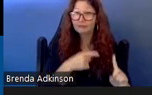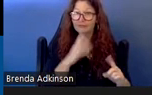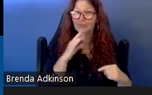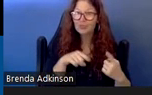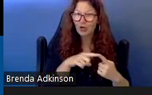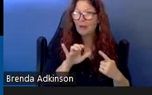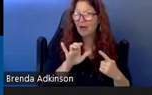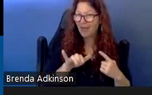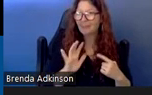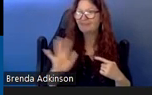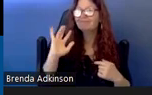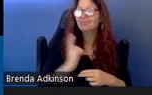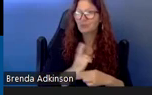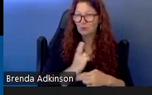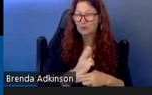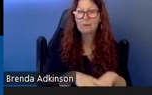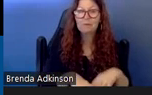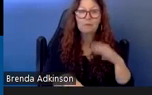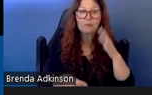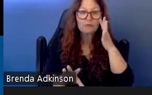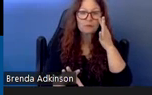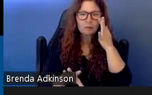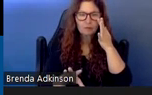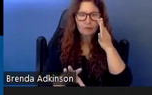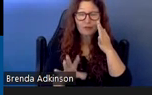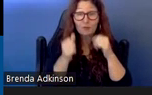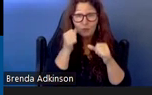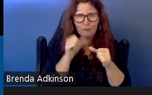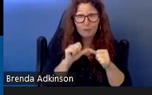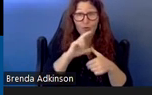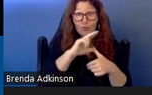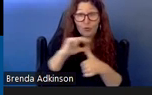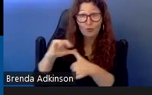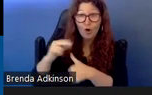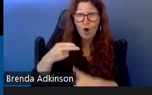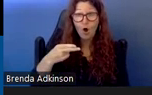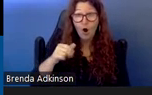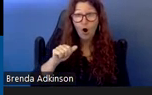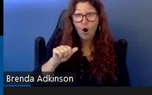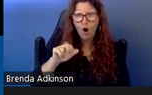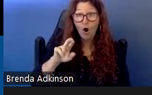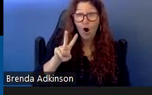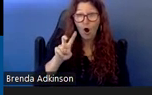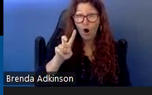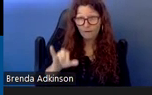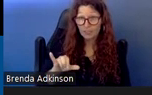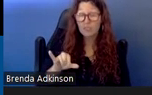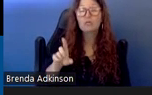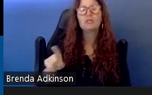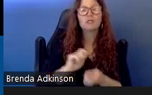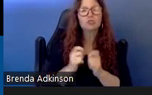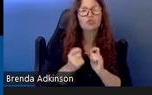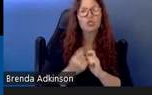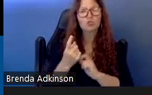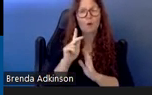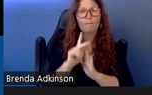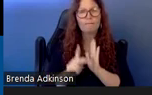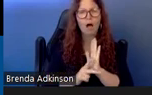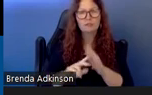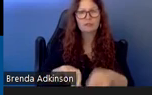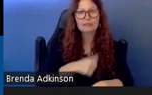go to a question. Post Harvey, there was a change in FEMA IA policy that implemented a 2-week